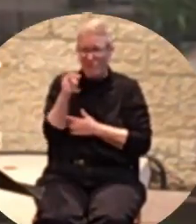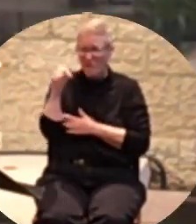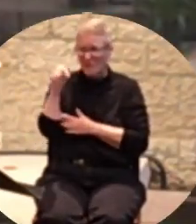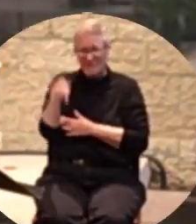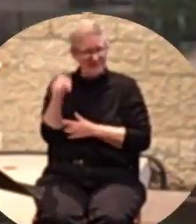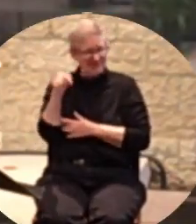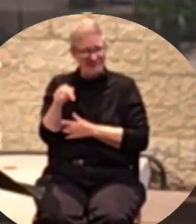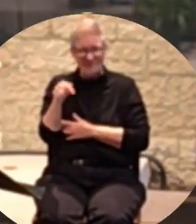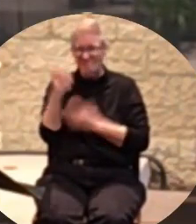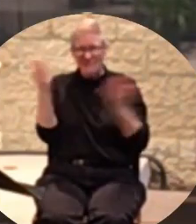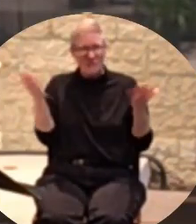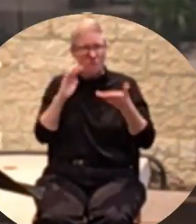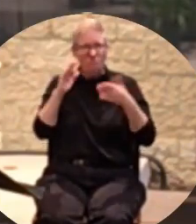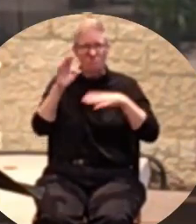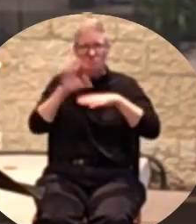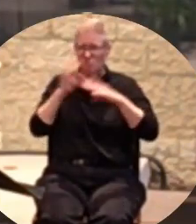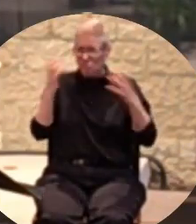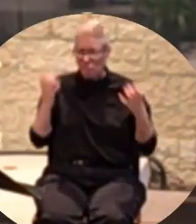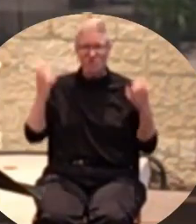been filled three times.